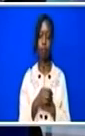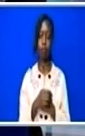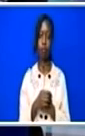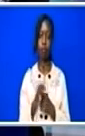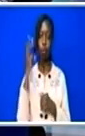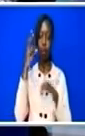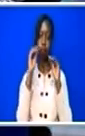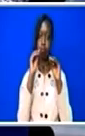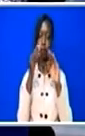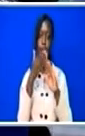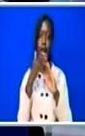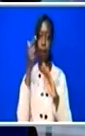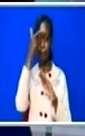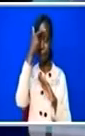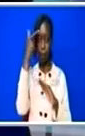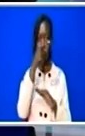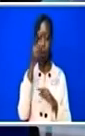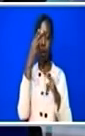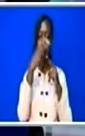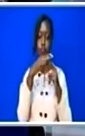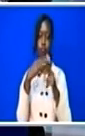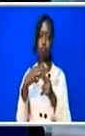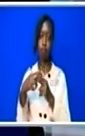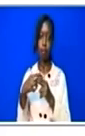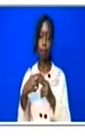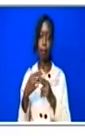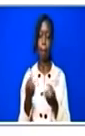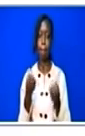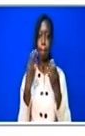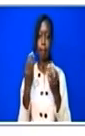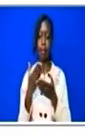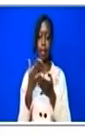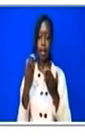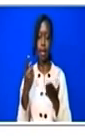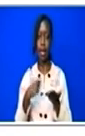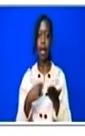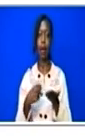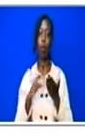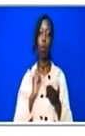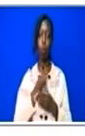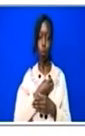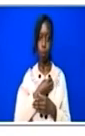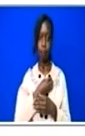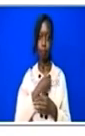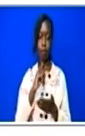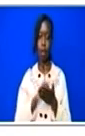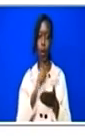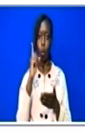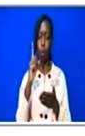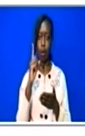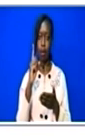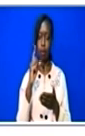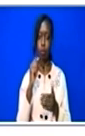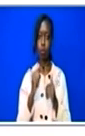fast, because you have mentioned most of them in our discussion. That one of them